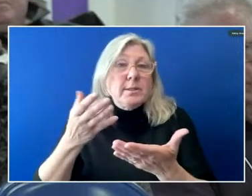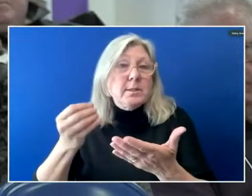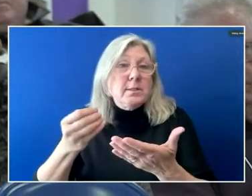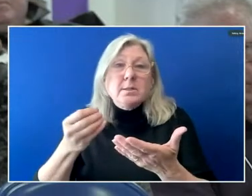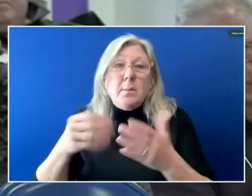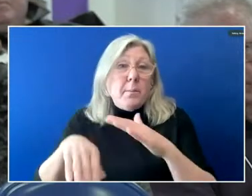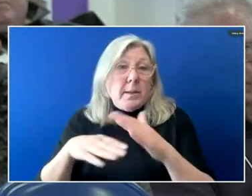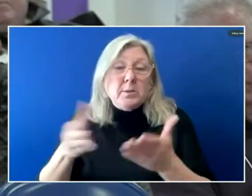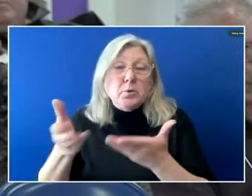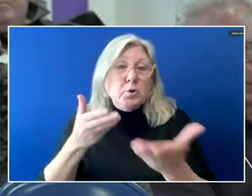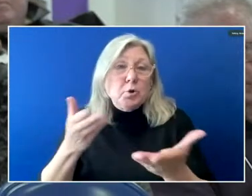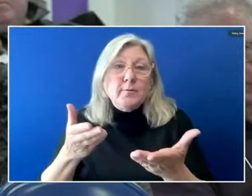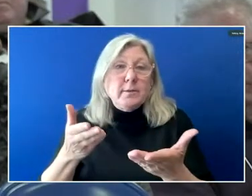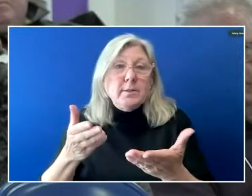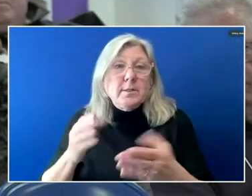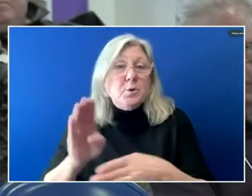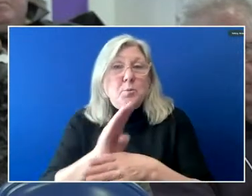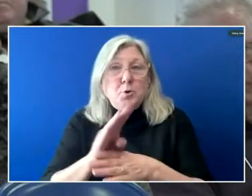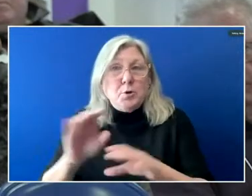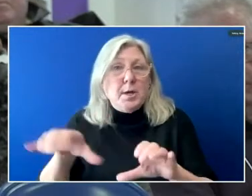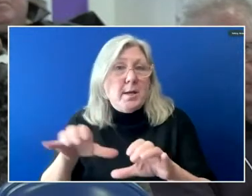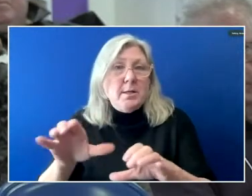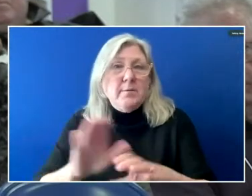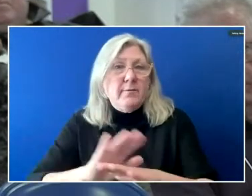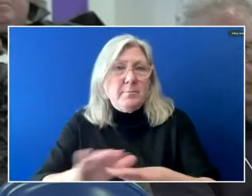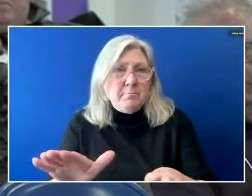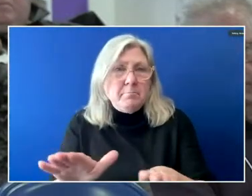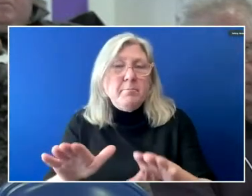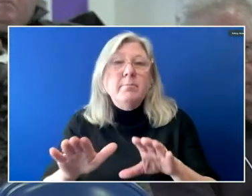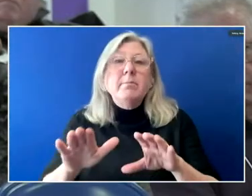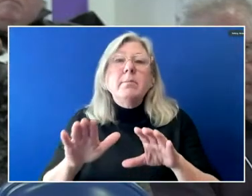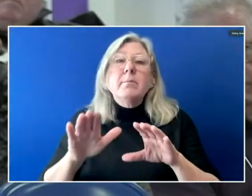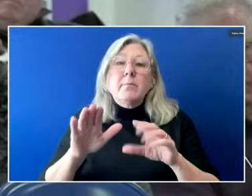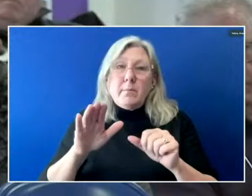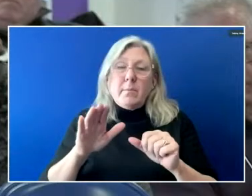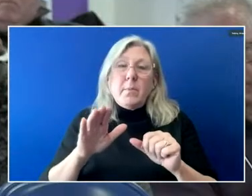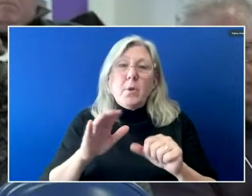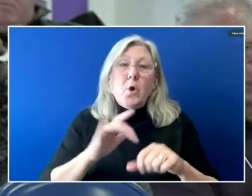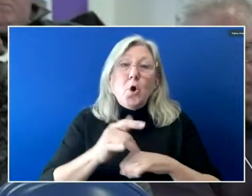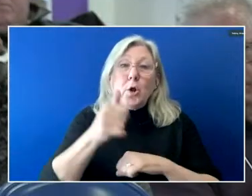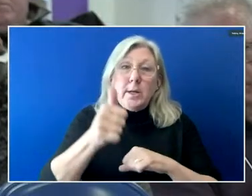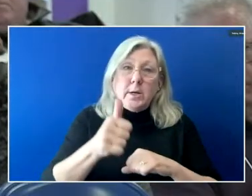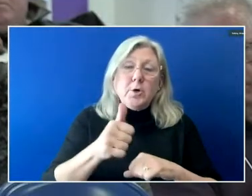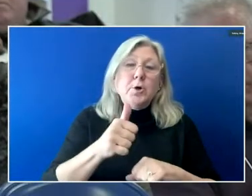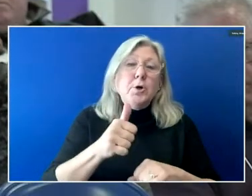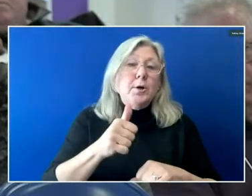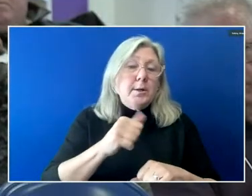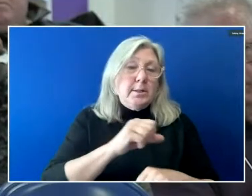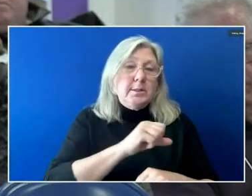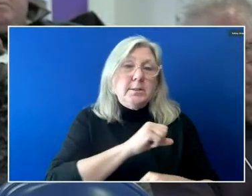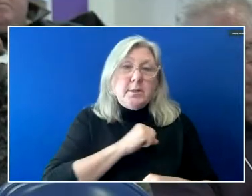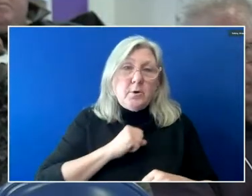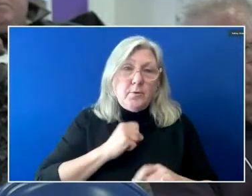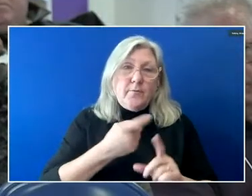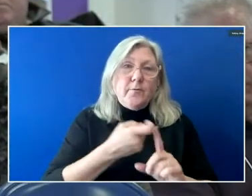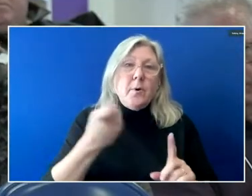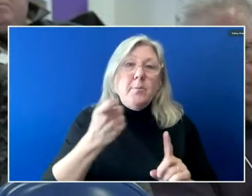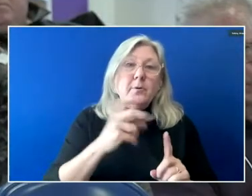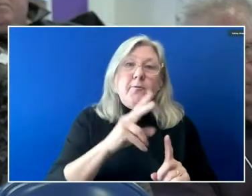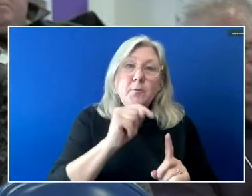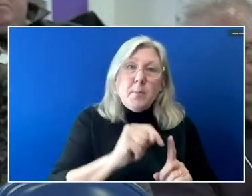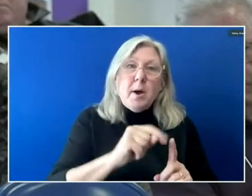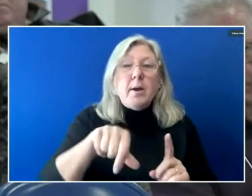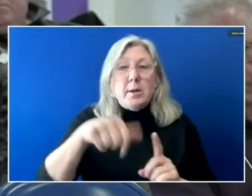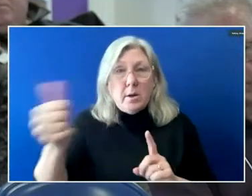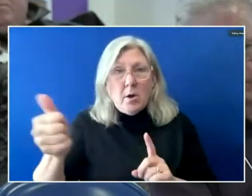quote earlier this month our US senators Vermont along with other Senators wrote to President Biden urging him to enforce US law which